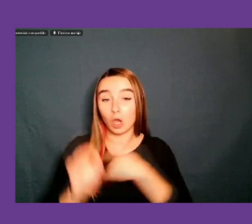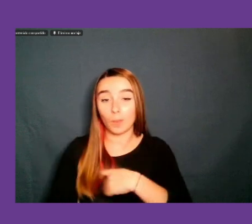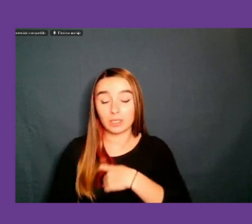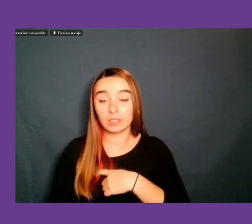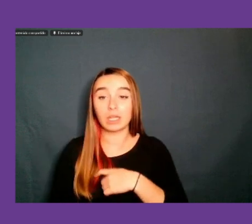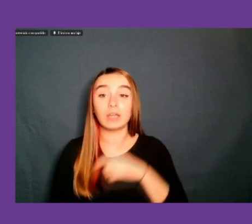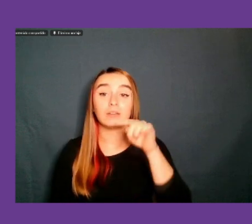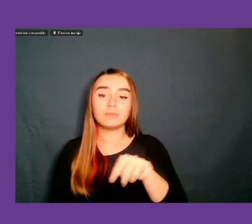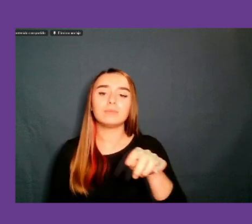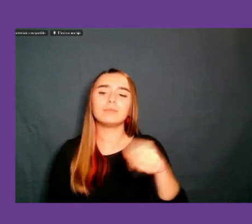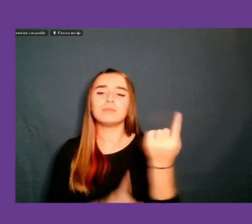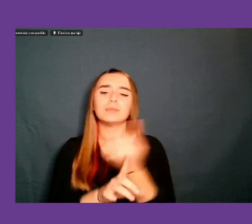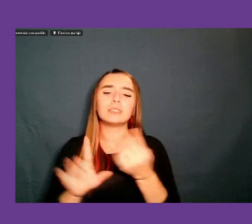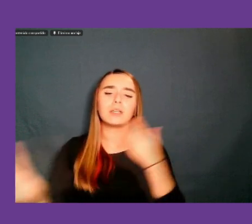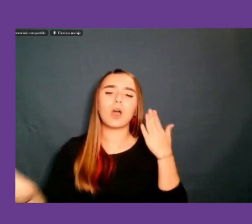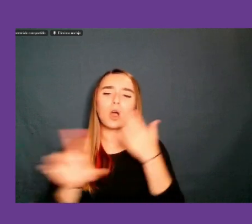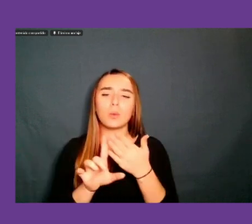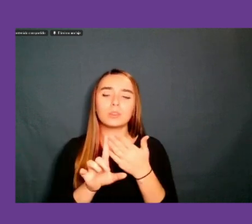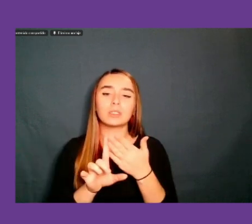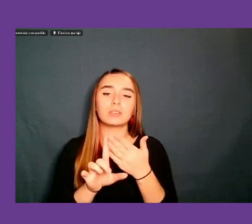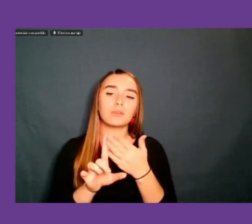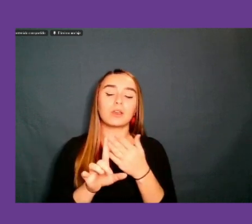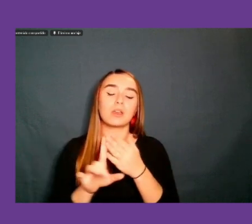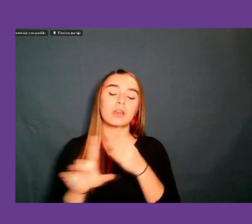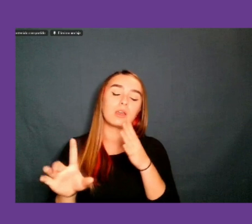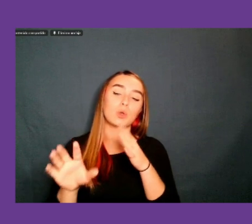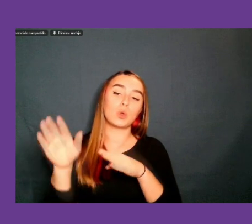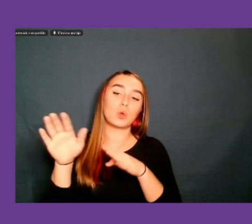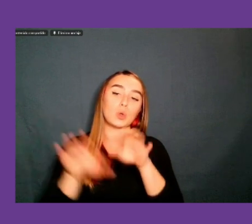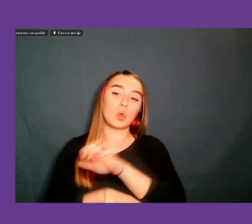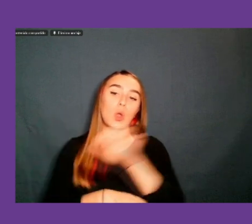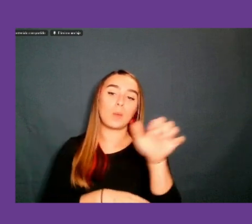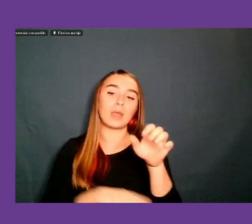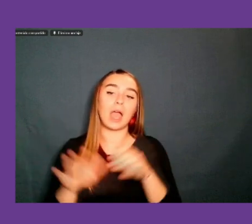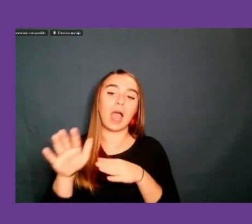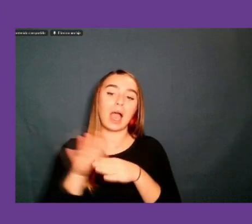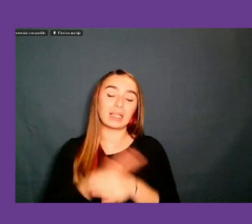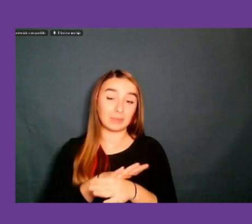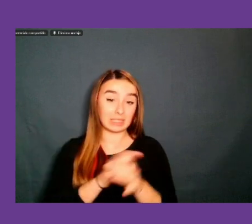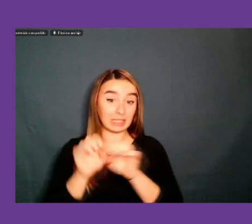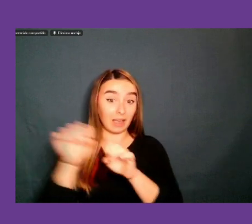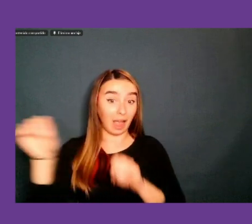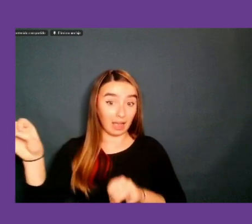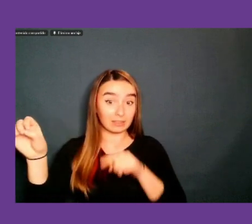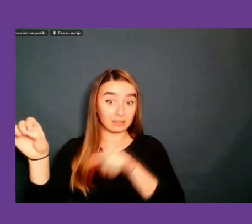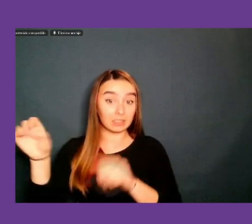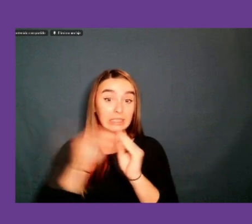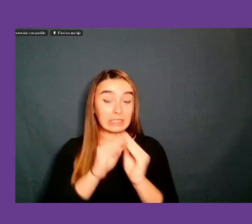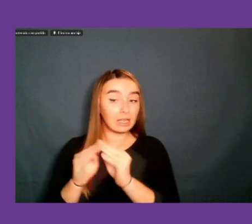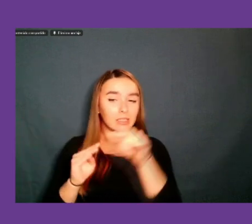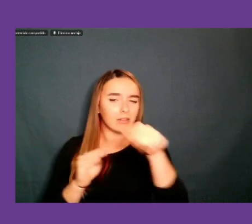for the European Accessibility Act. It's 3 standards, and he's going to give us the